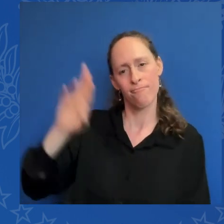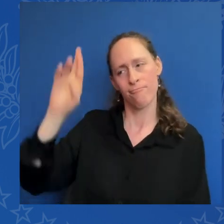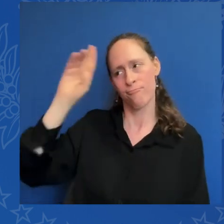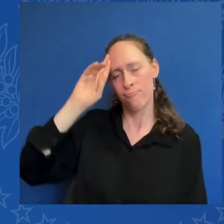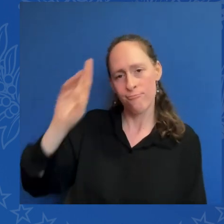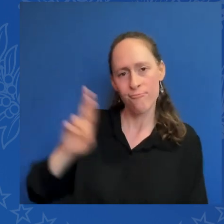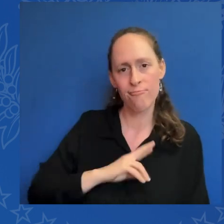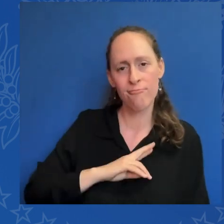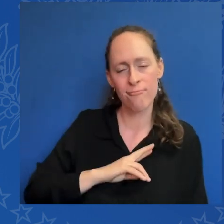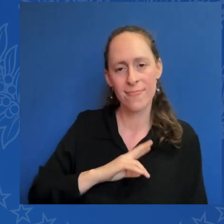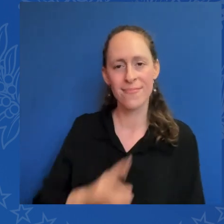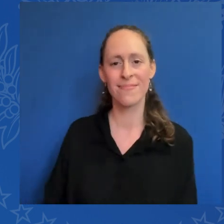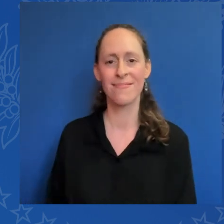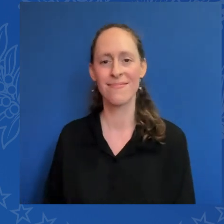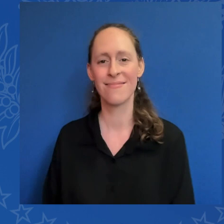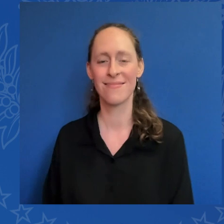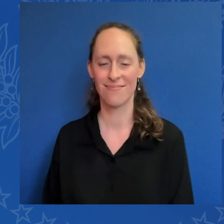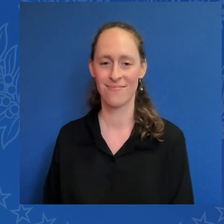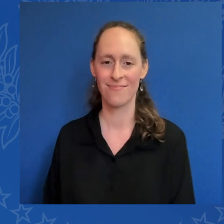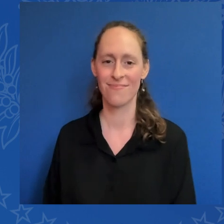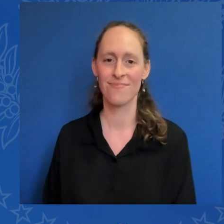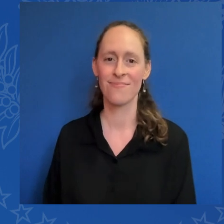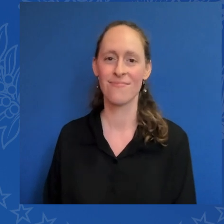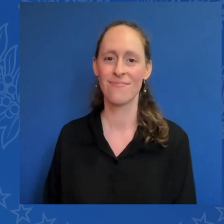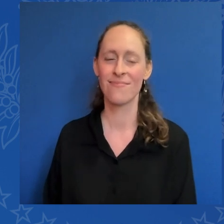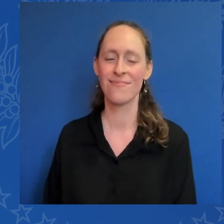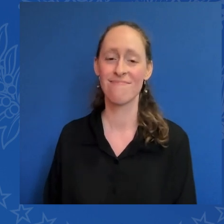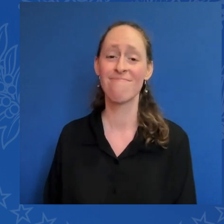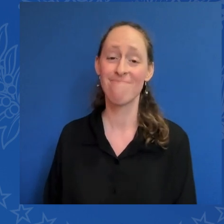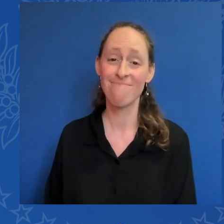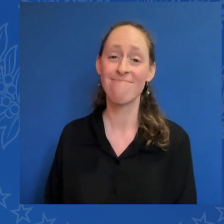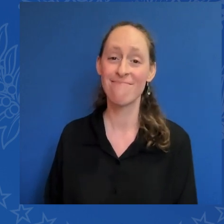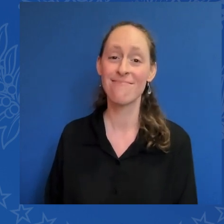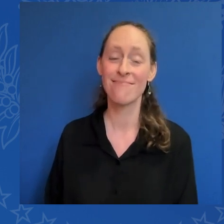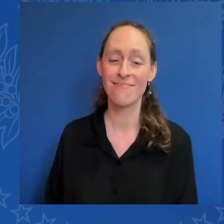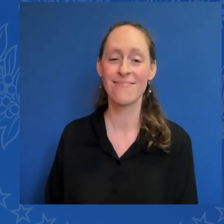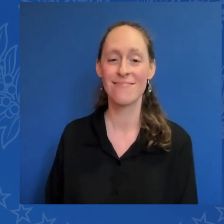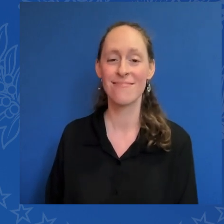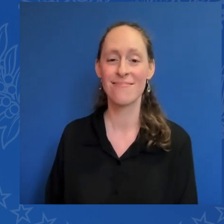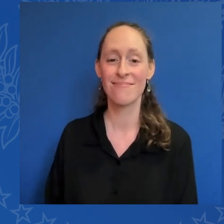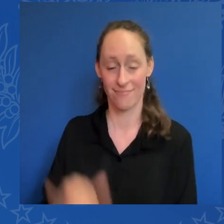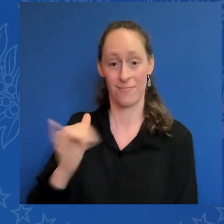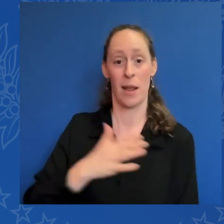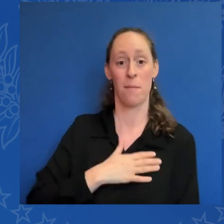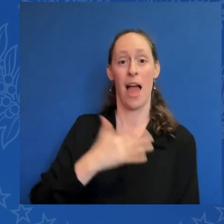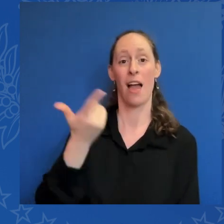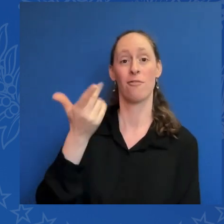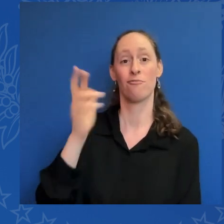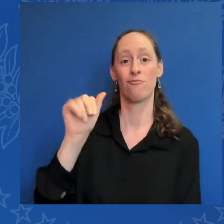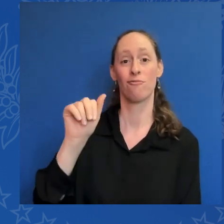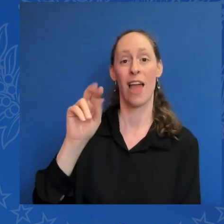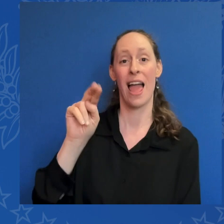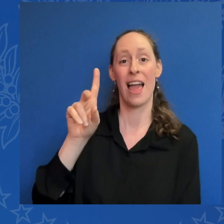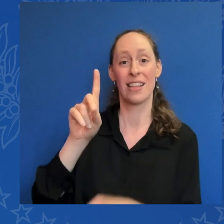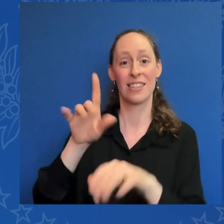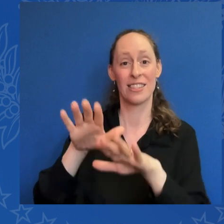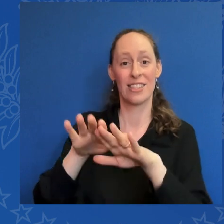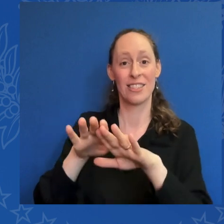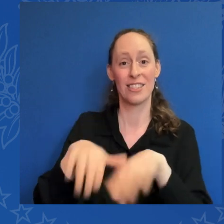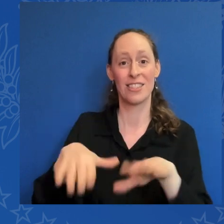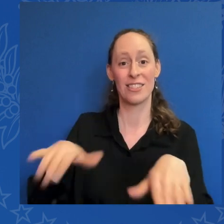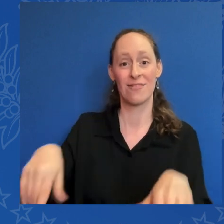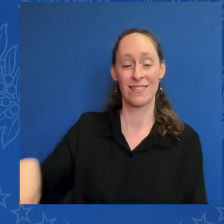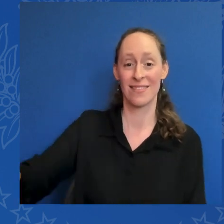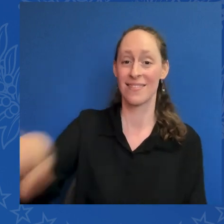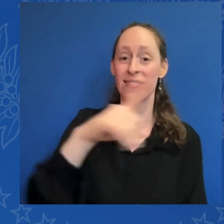including my granddaughters. I have, the great thing about granddaughters is they're crazy about their grandfather.